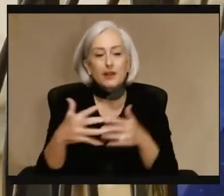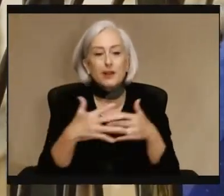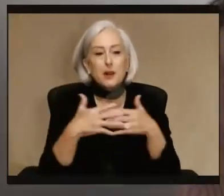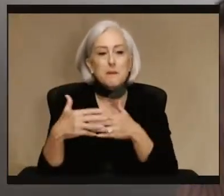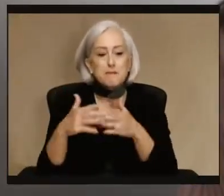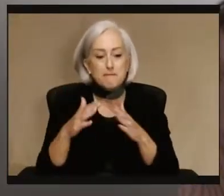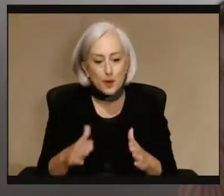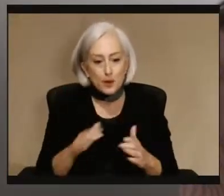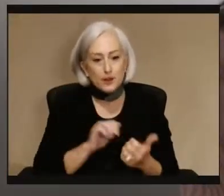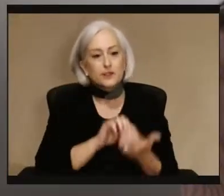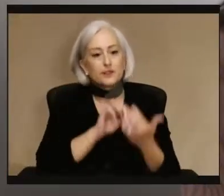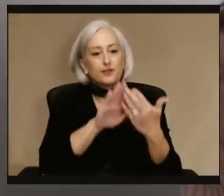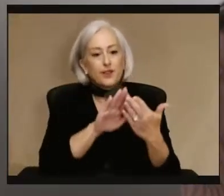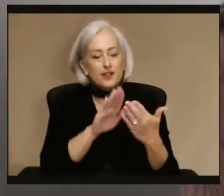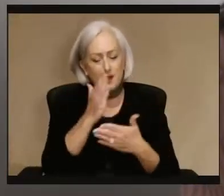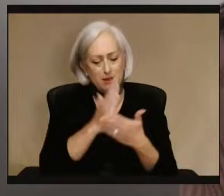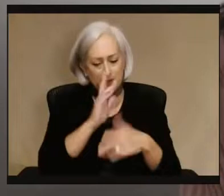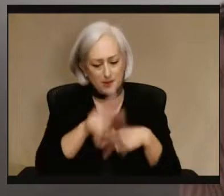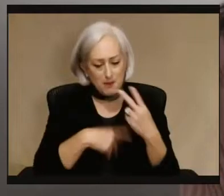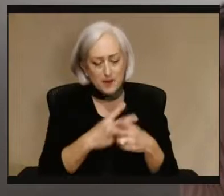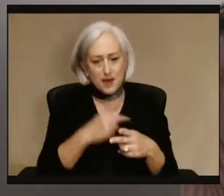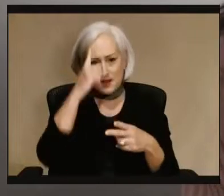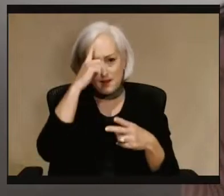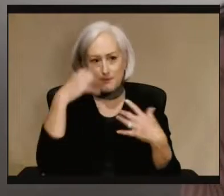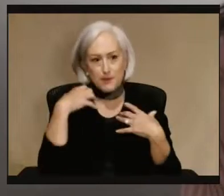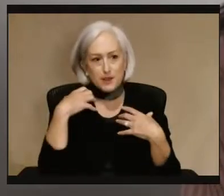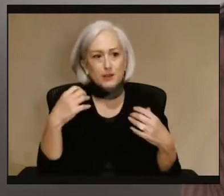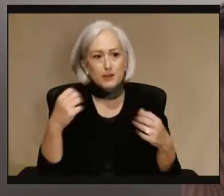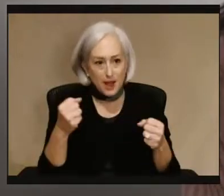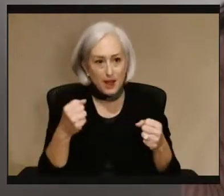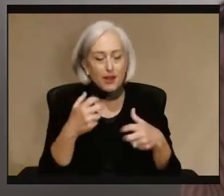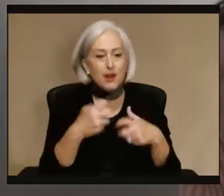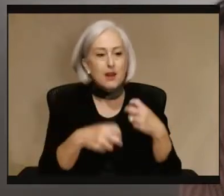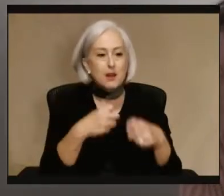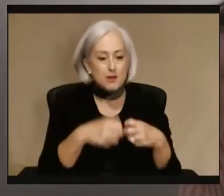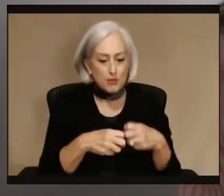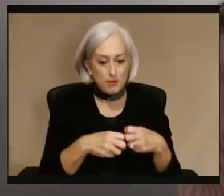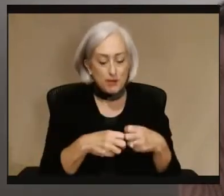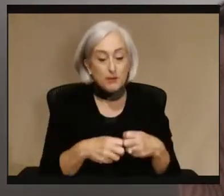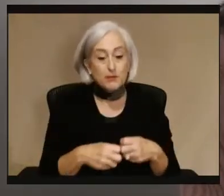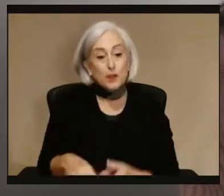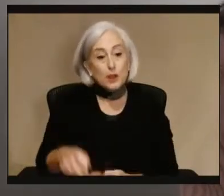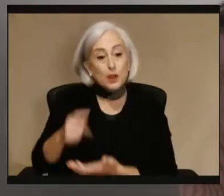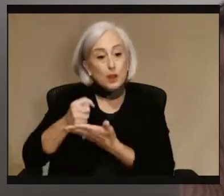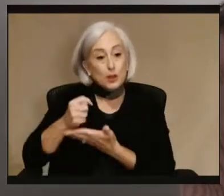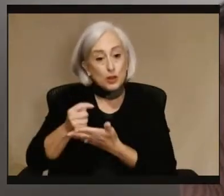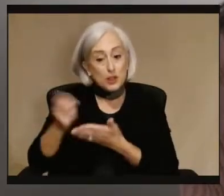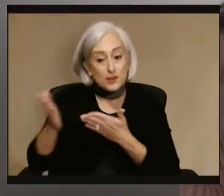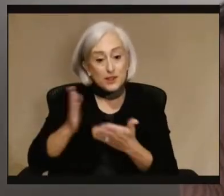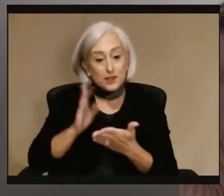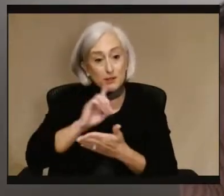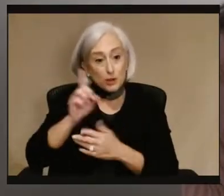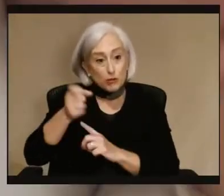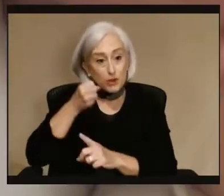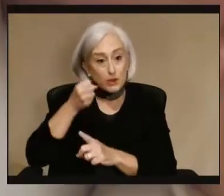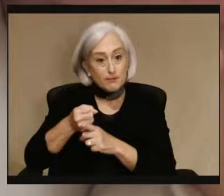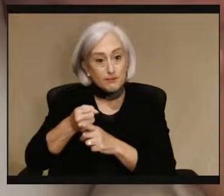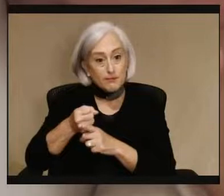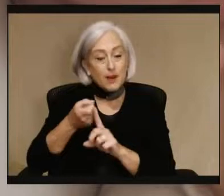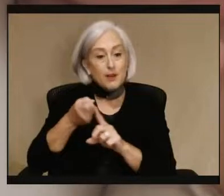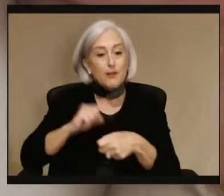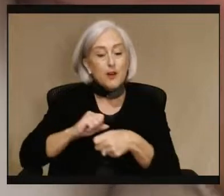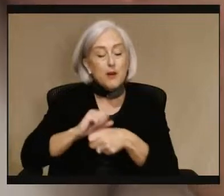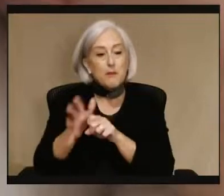mental illness. In fact, demand for mental health and substance use treatment services was greatly impacted by the pandemic. Hospitals have